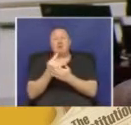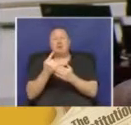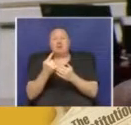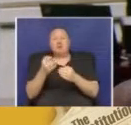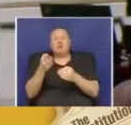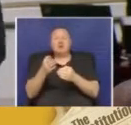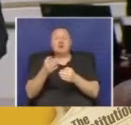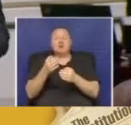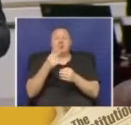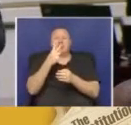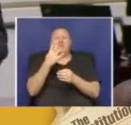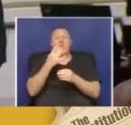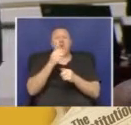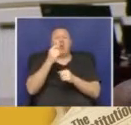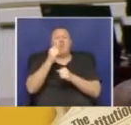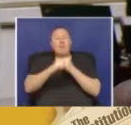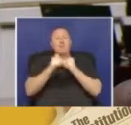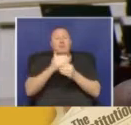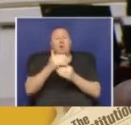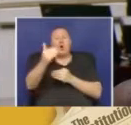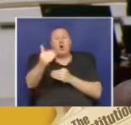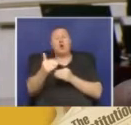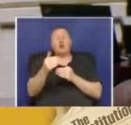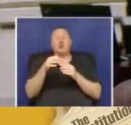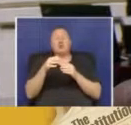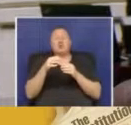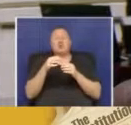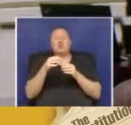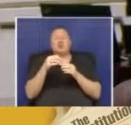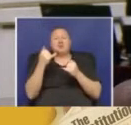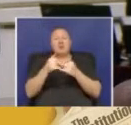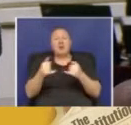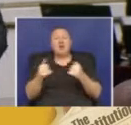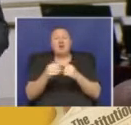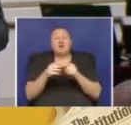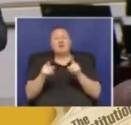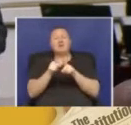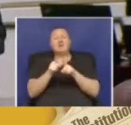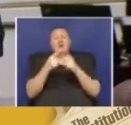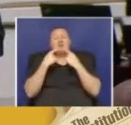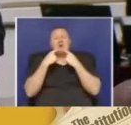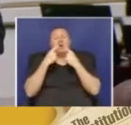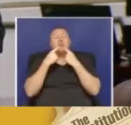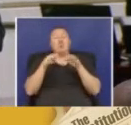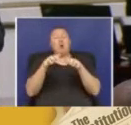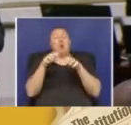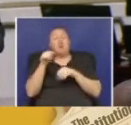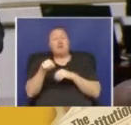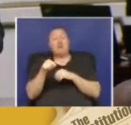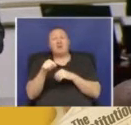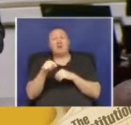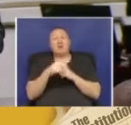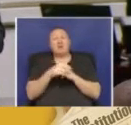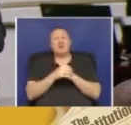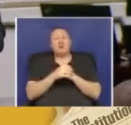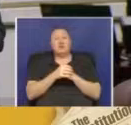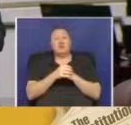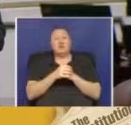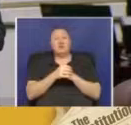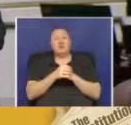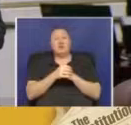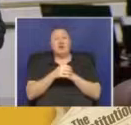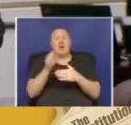the deadline. And there was also comment about Parliament, which obviously on the face of it, that there was campaigning for re-election seemed